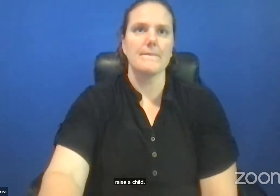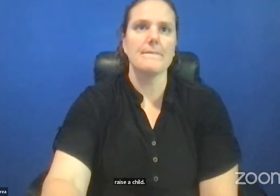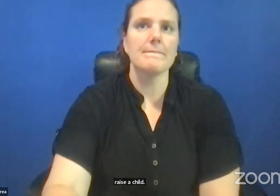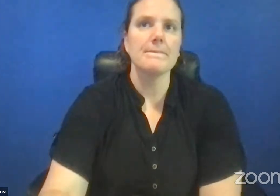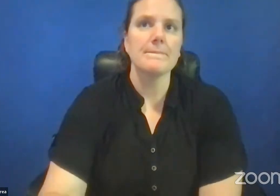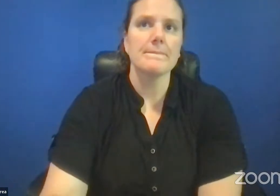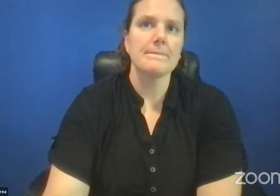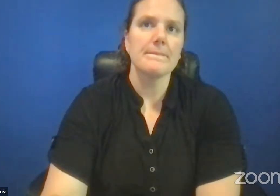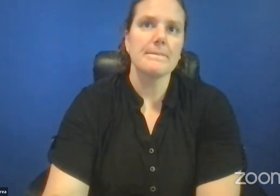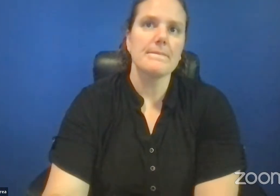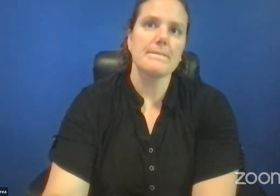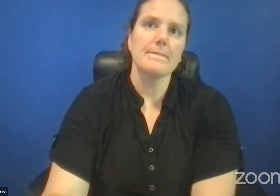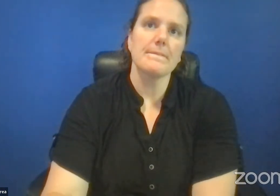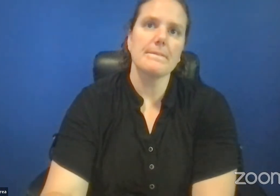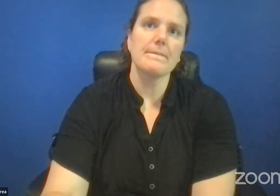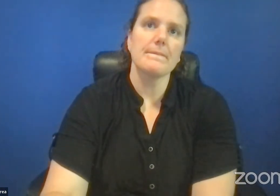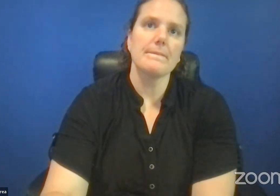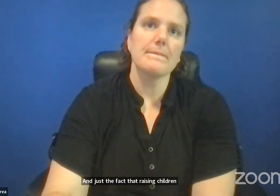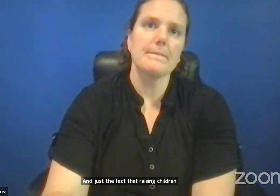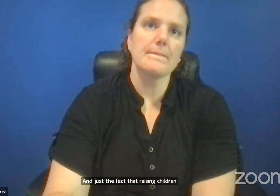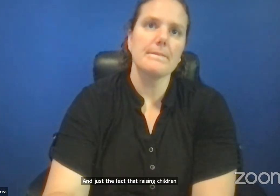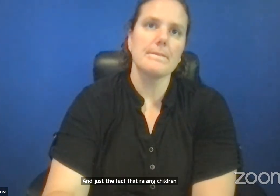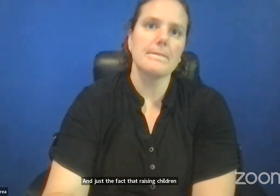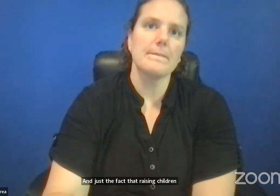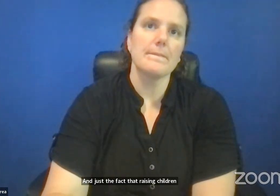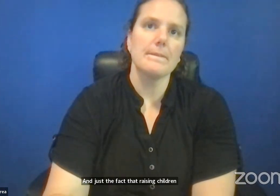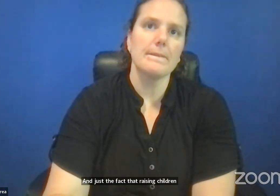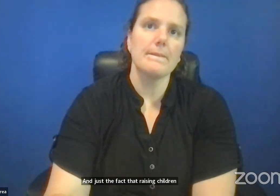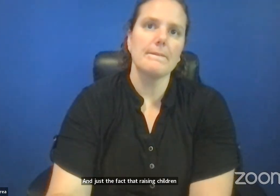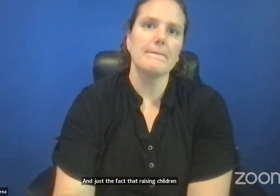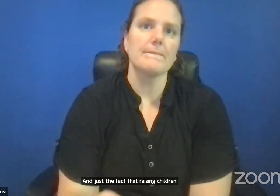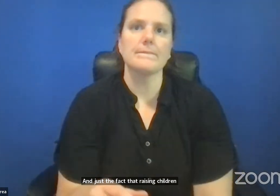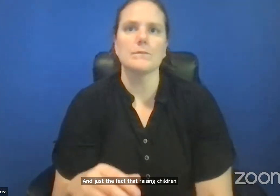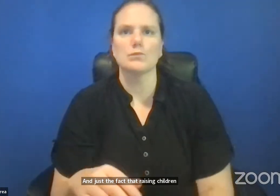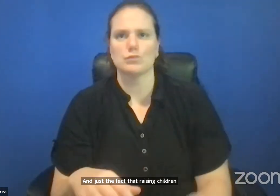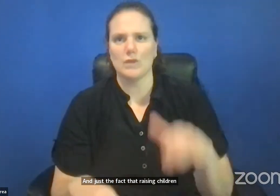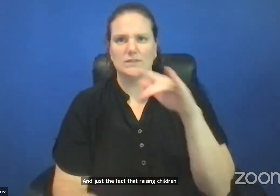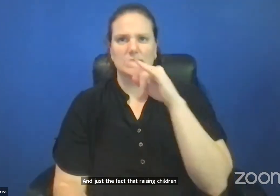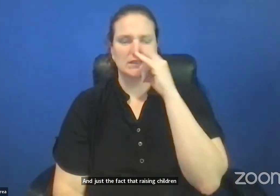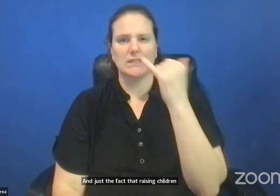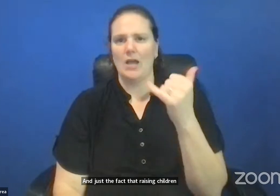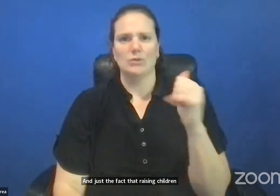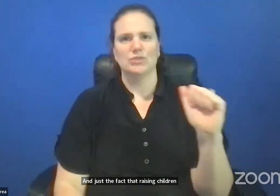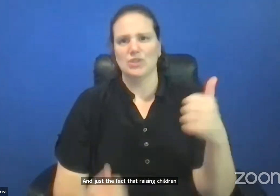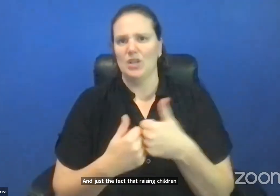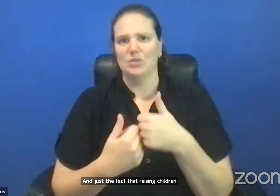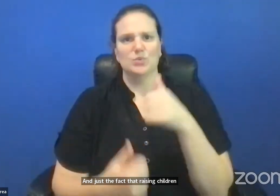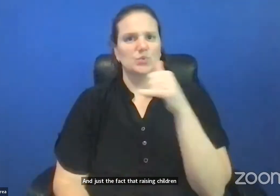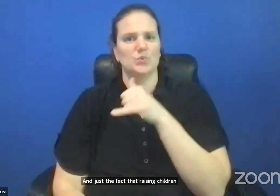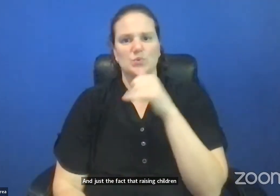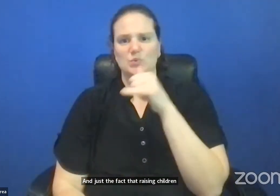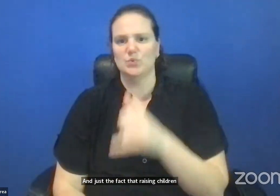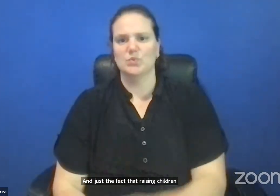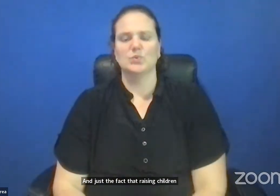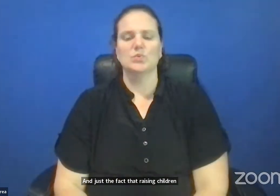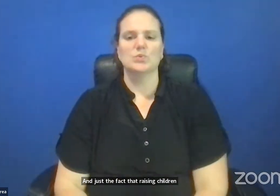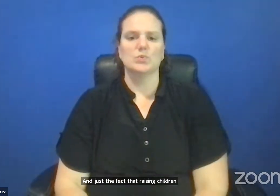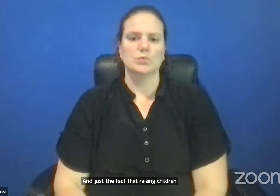raising children now has gotten so challenging, and